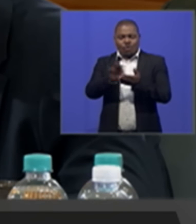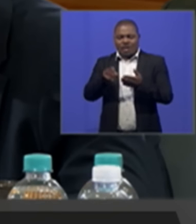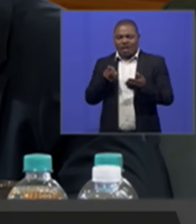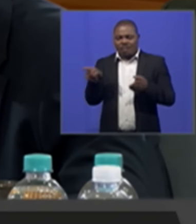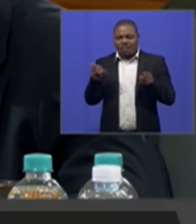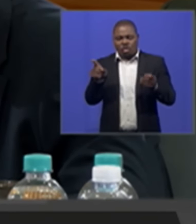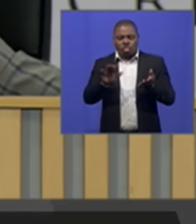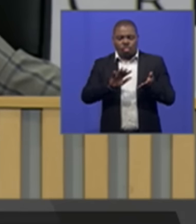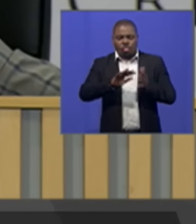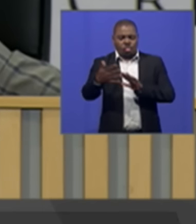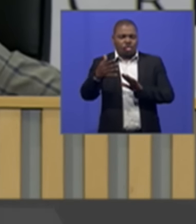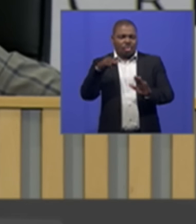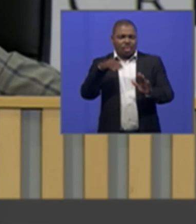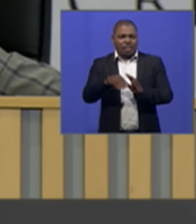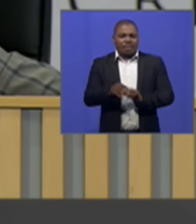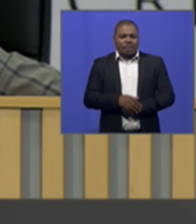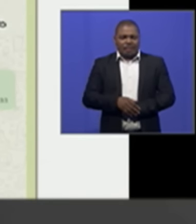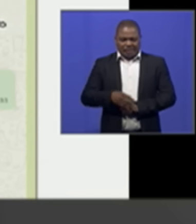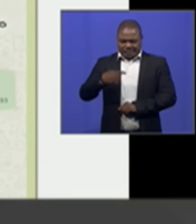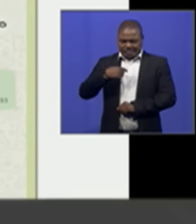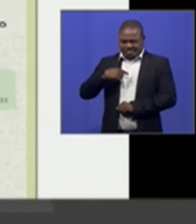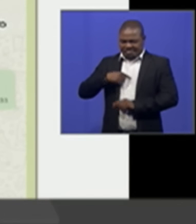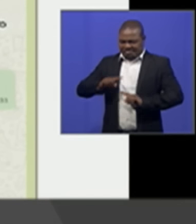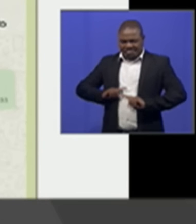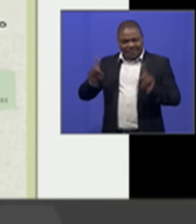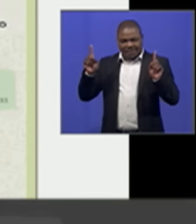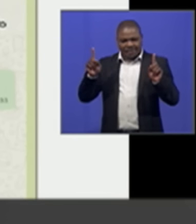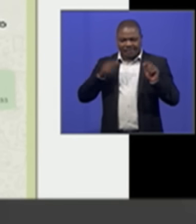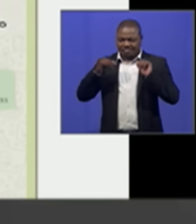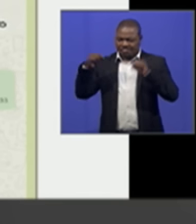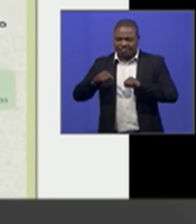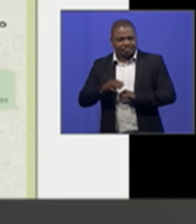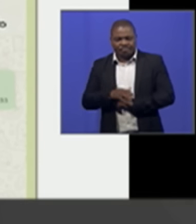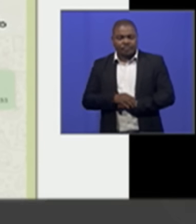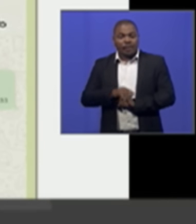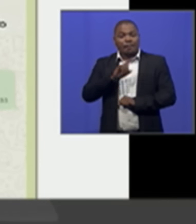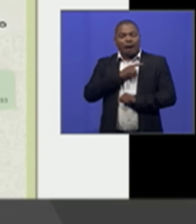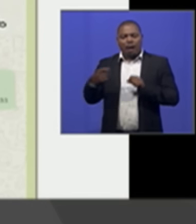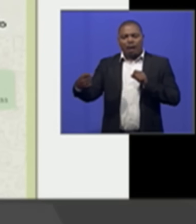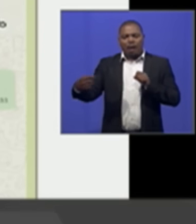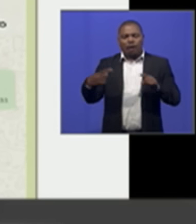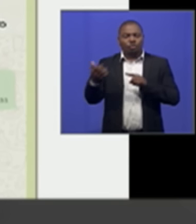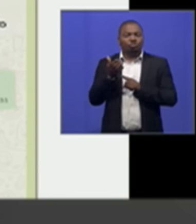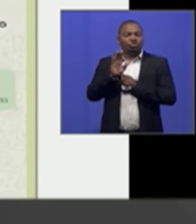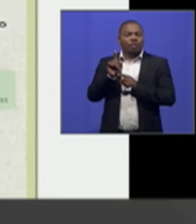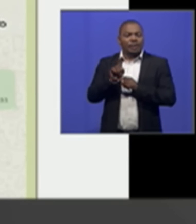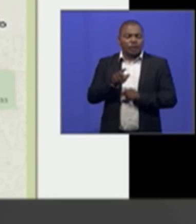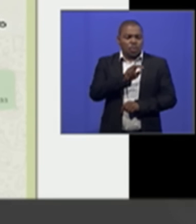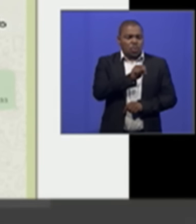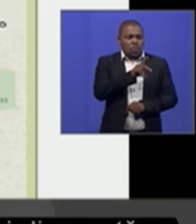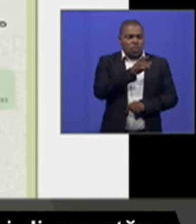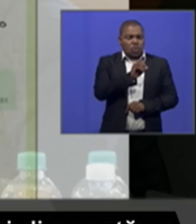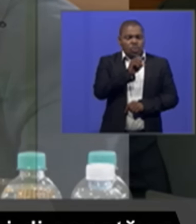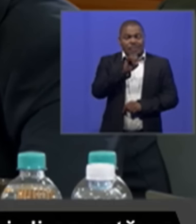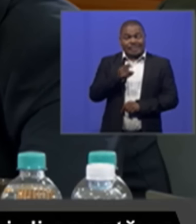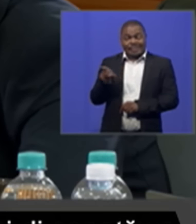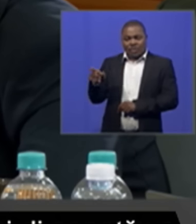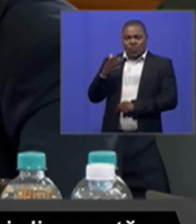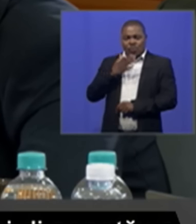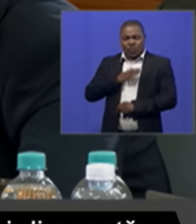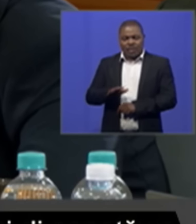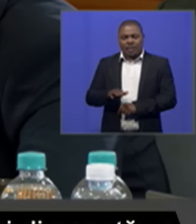you presided over. I respectfully disagree with you. Se ka ge poledišano e laetša gore Nkosi o be a rata khampani ya El Shaddai